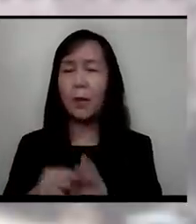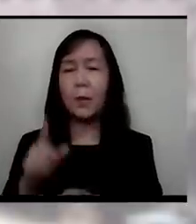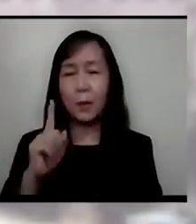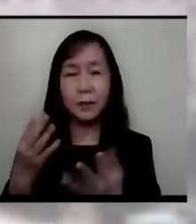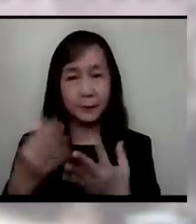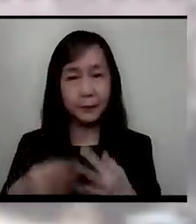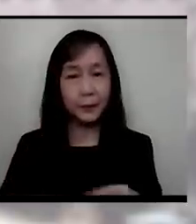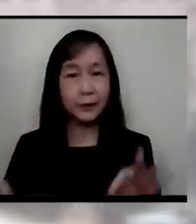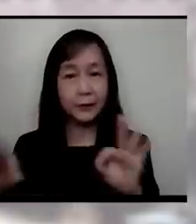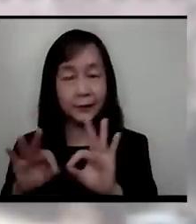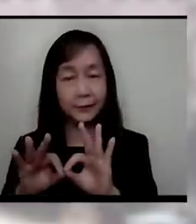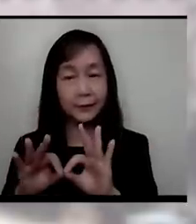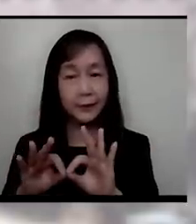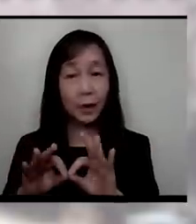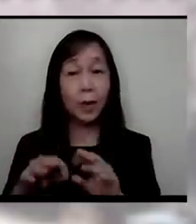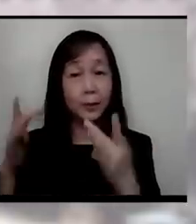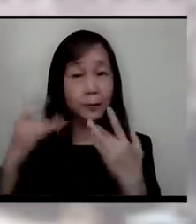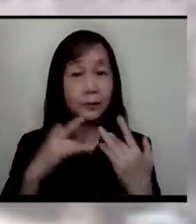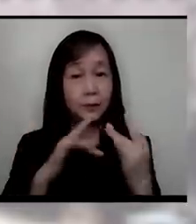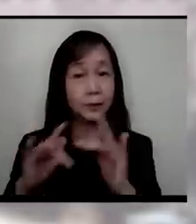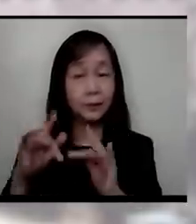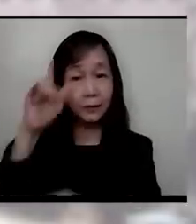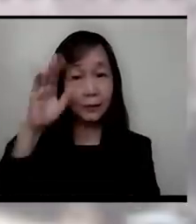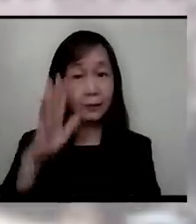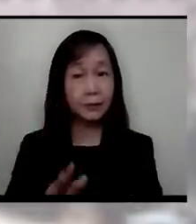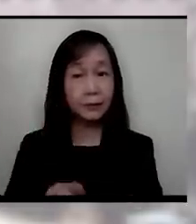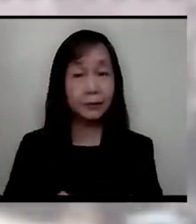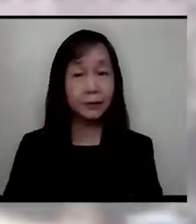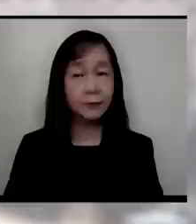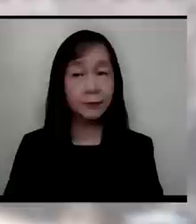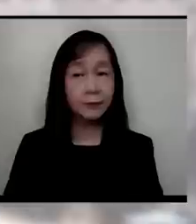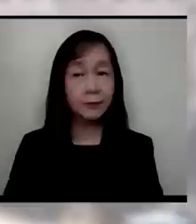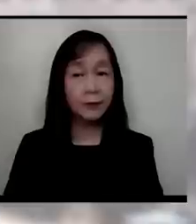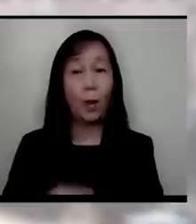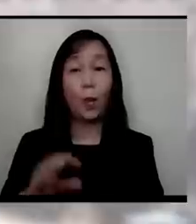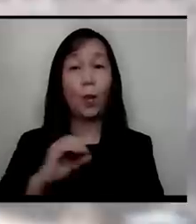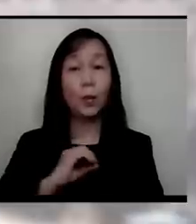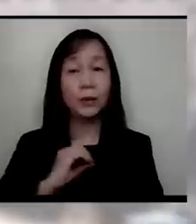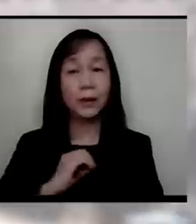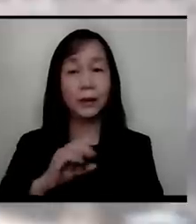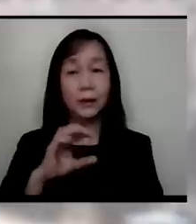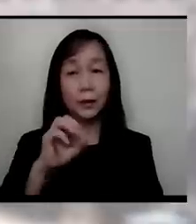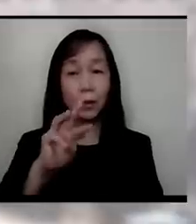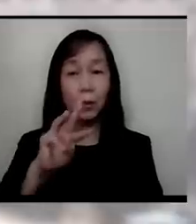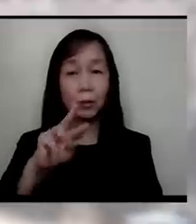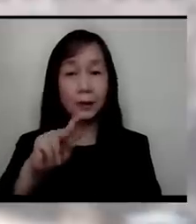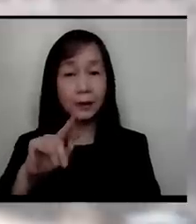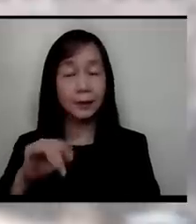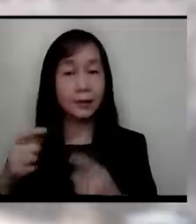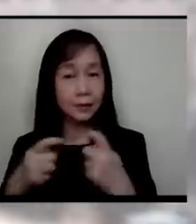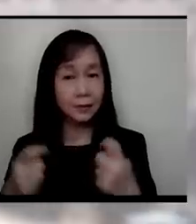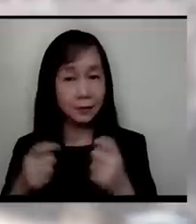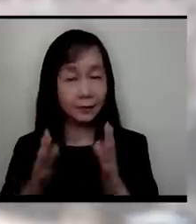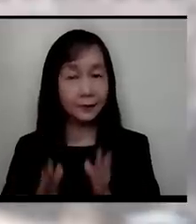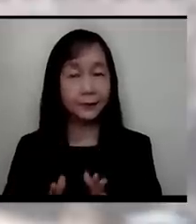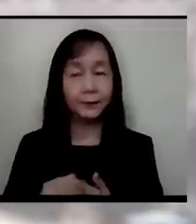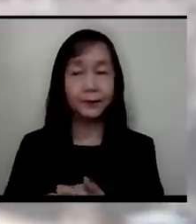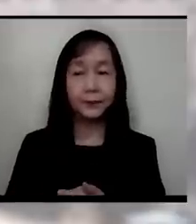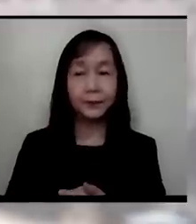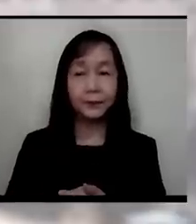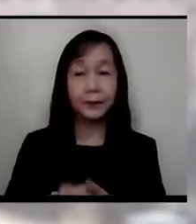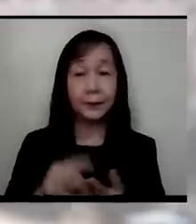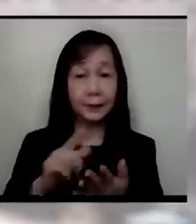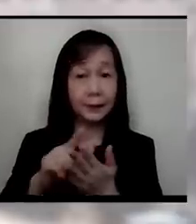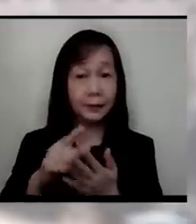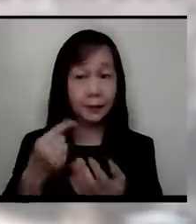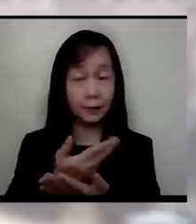One important element One of the mercy of God And that is owning the sinner This is a